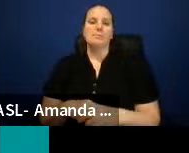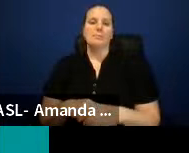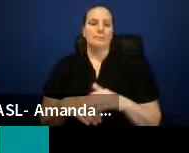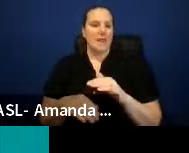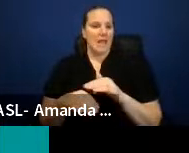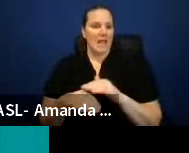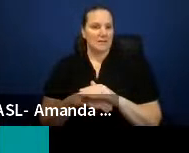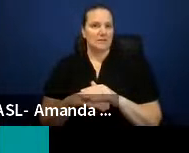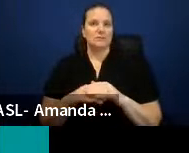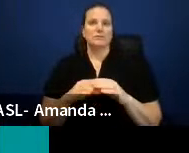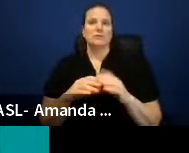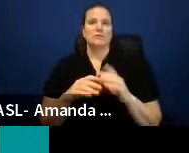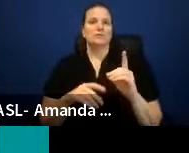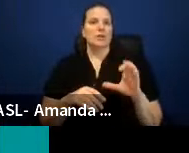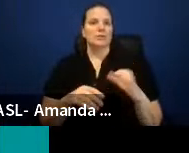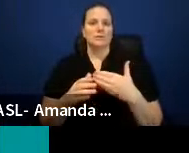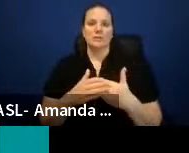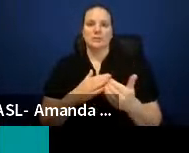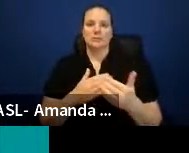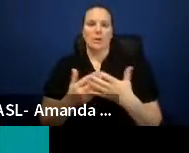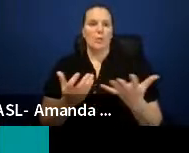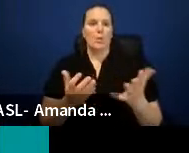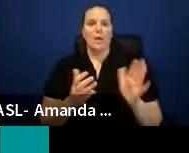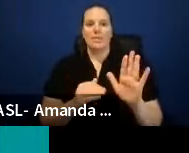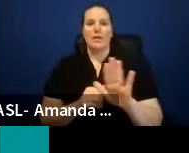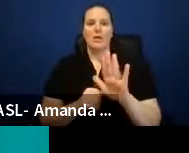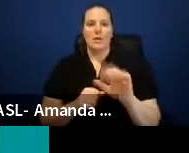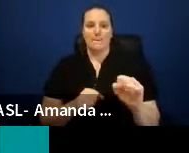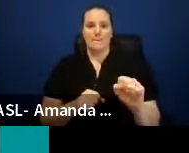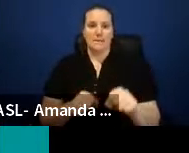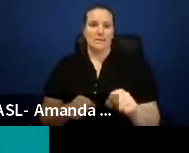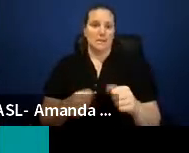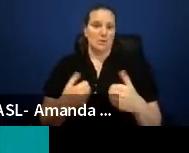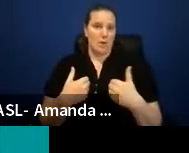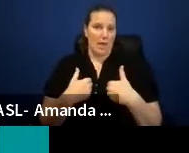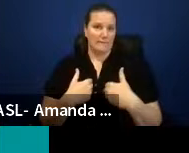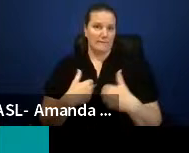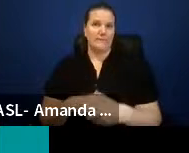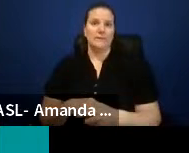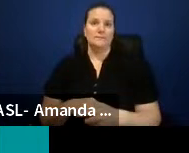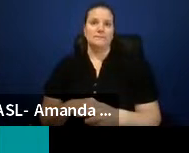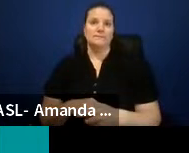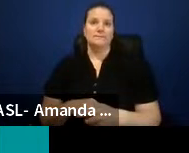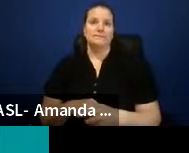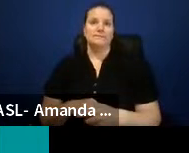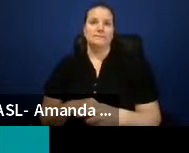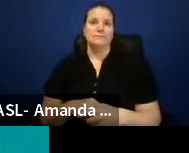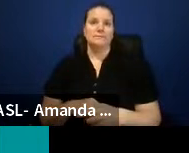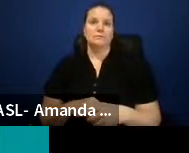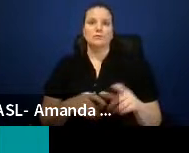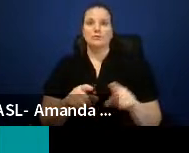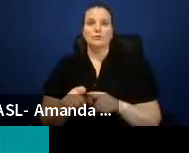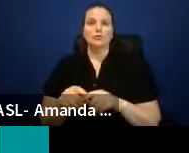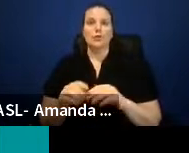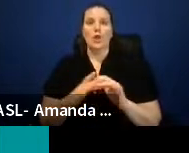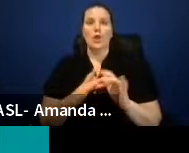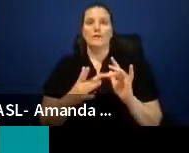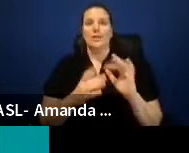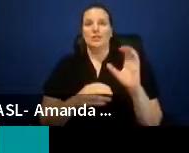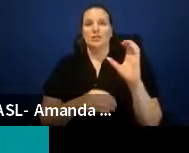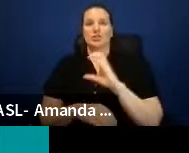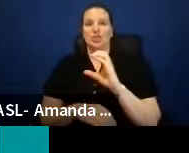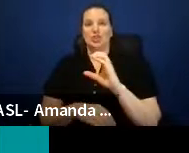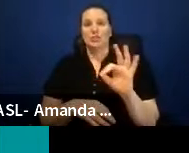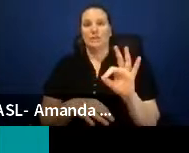access the document no matter what ability you have. So also we have an online search